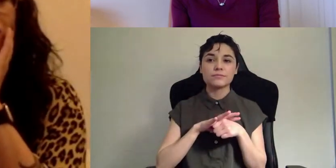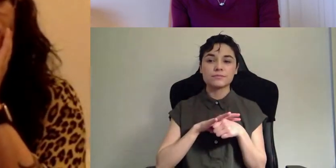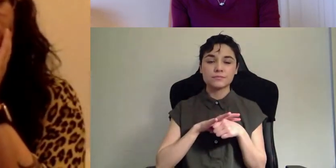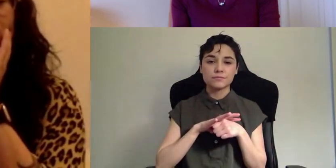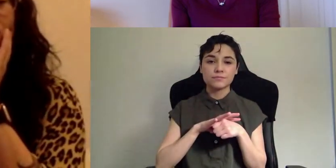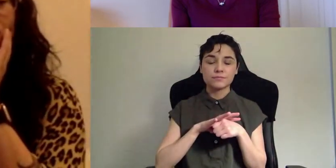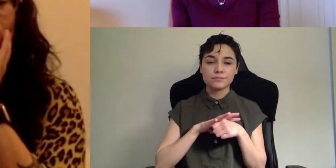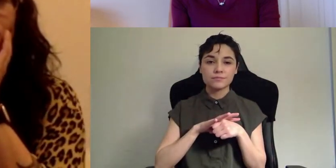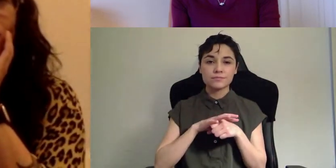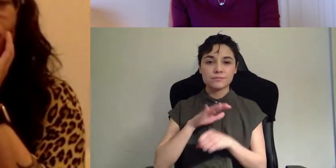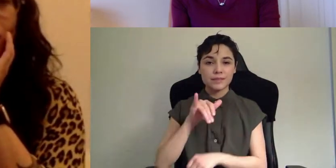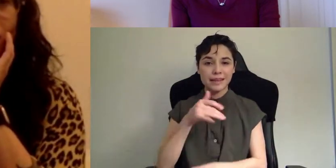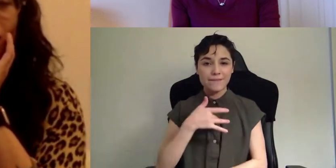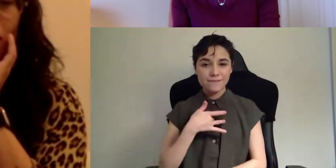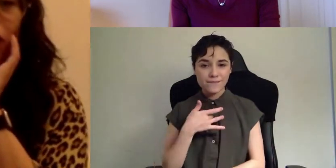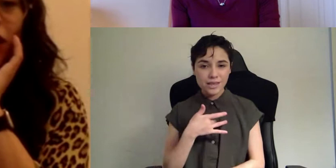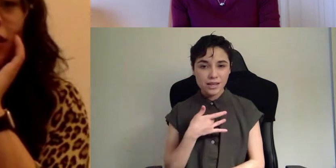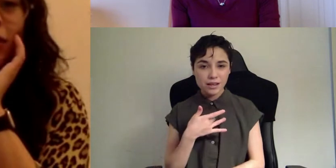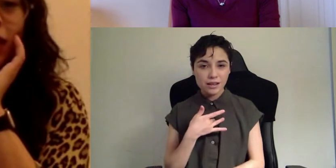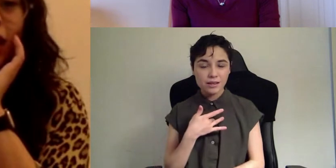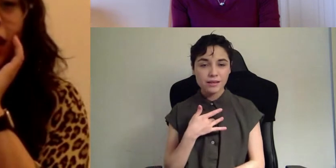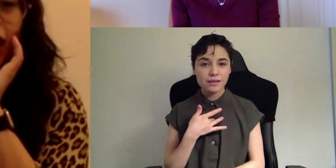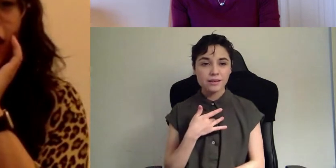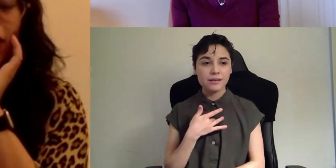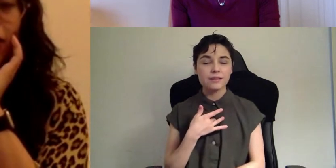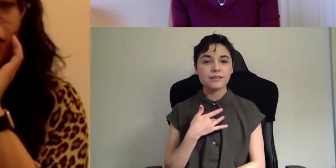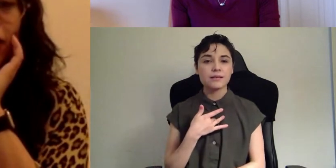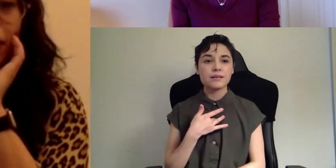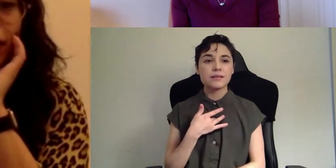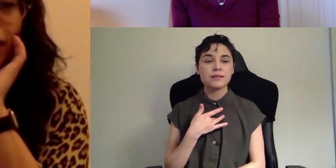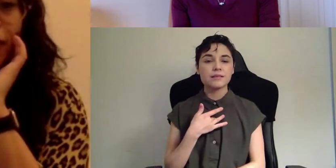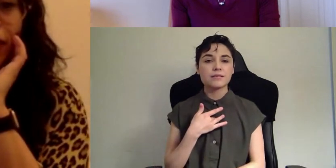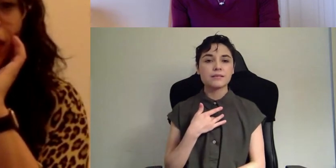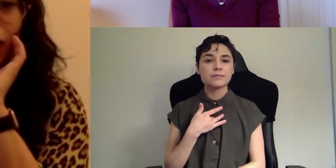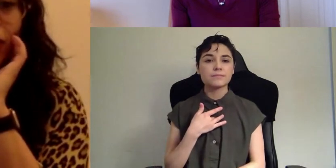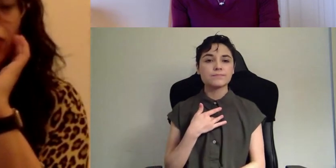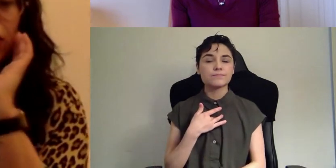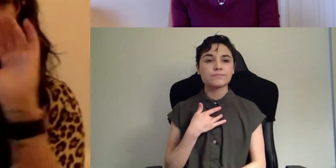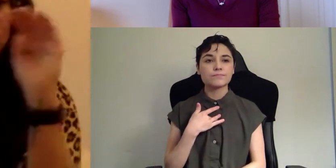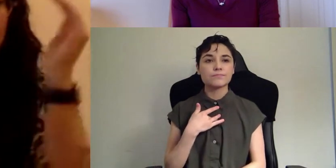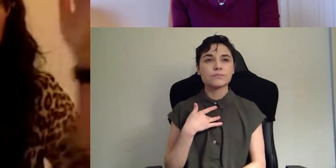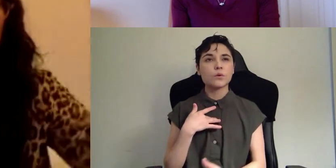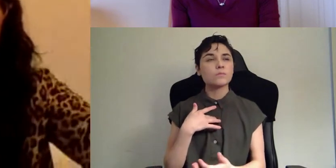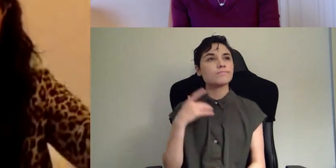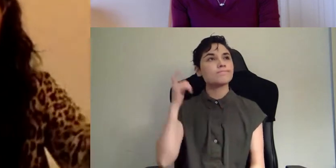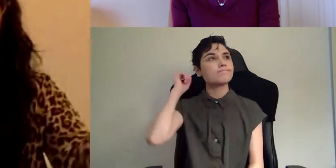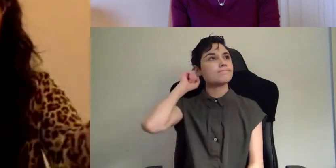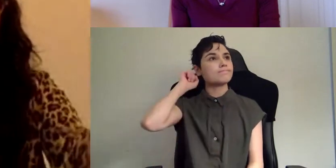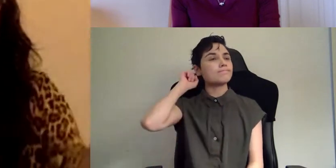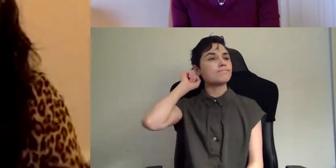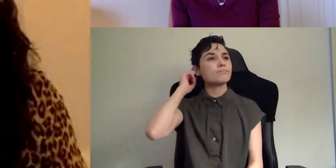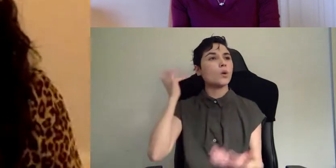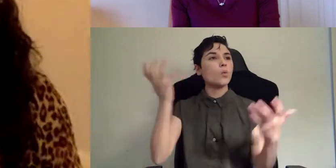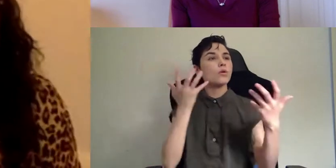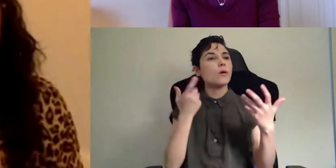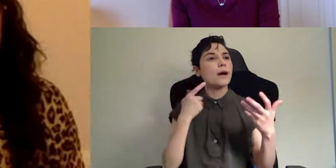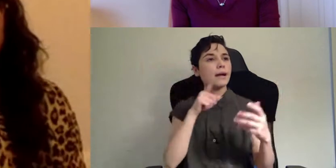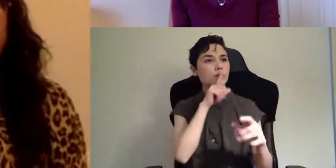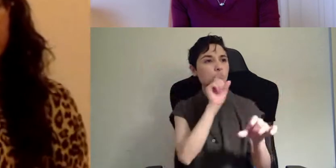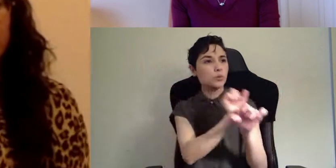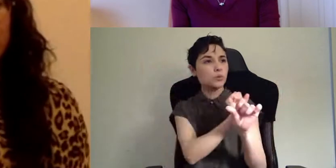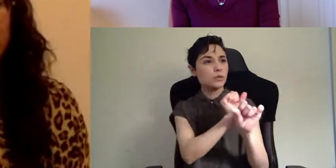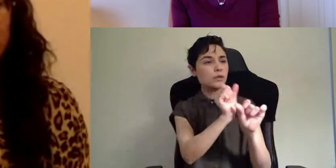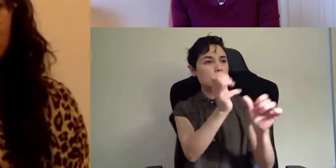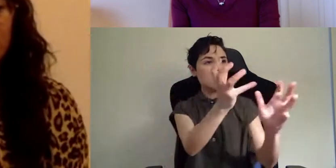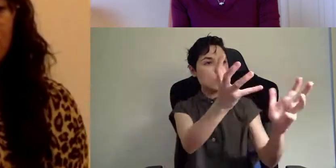perhaps like the feeling into like, what do I really want to be getting out of therapy? Like, what do I want to be true on the other side of